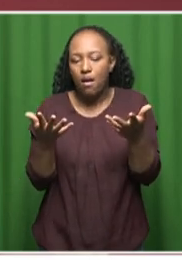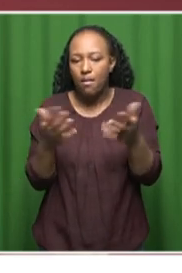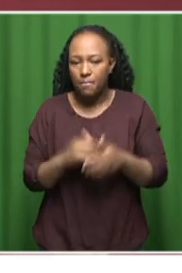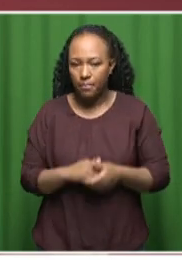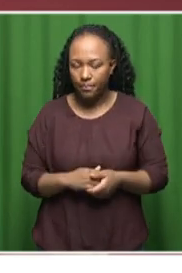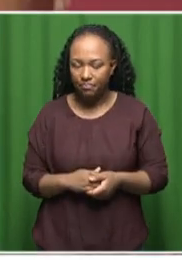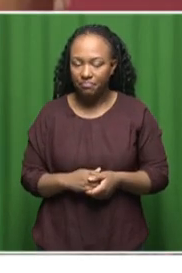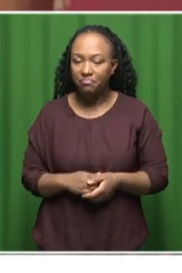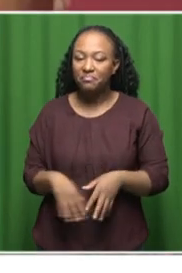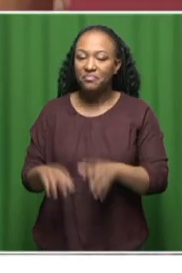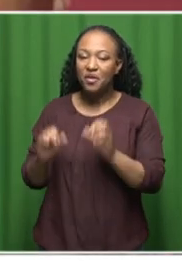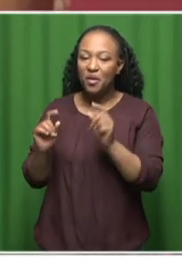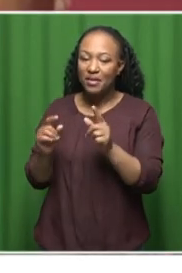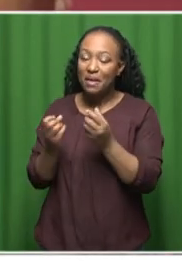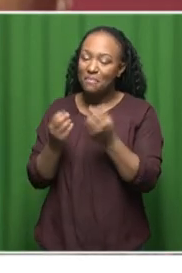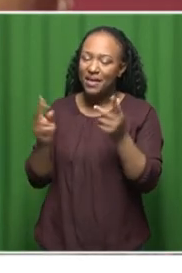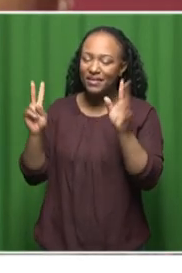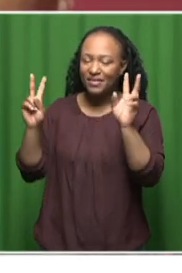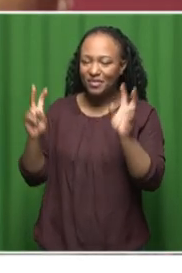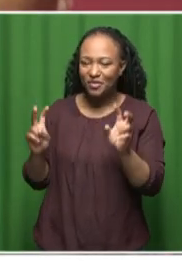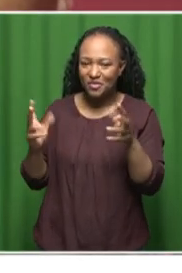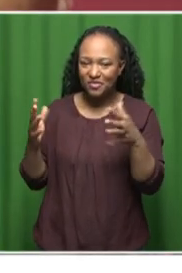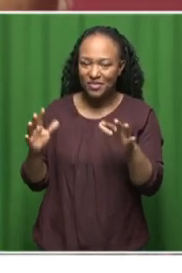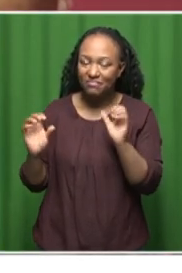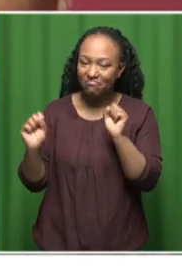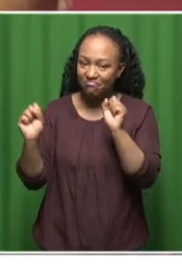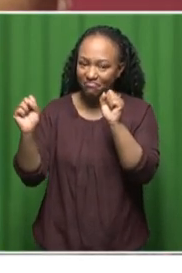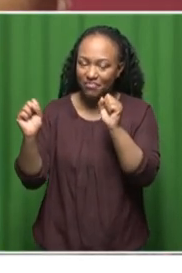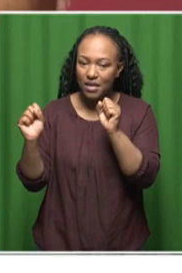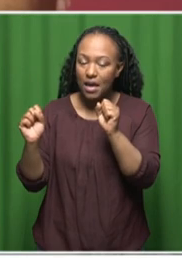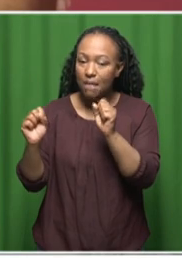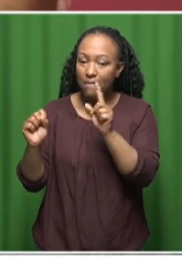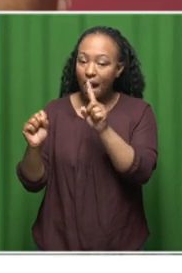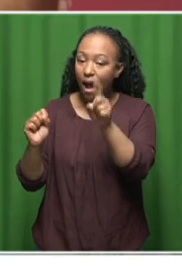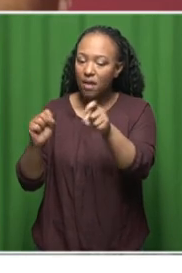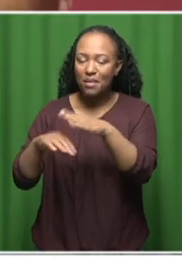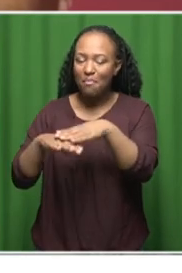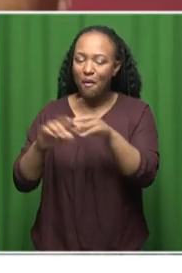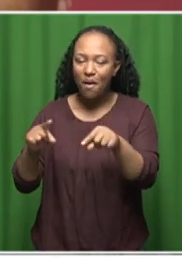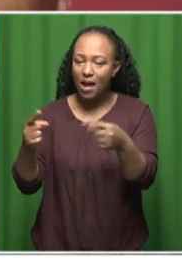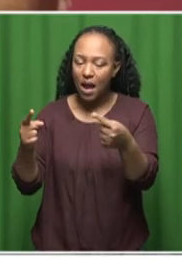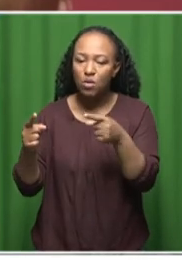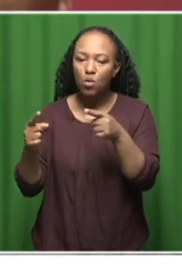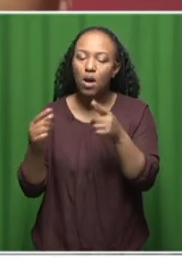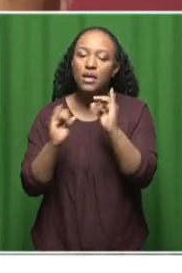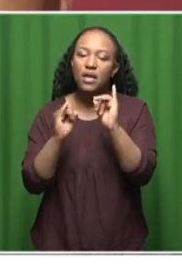right. So many issues brought up there, but I unfortunately can't ask any more because we've got to wrap up the